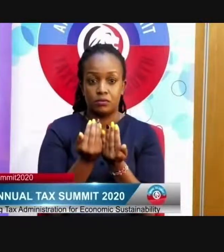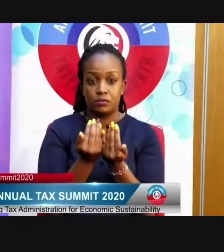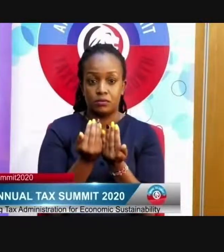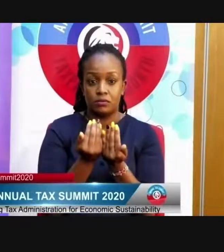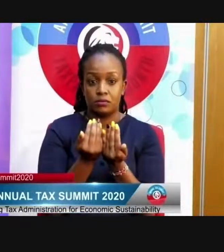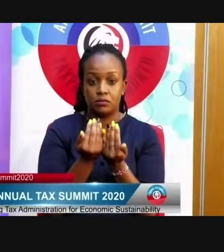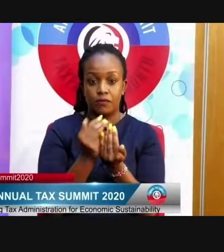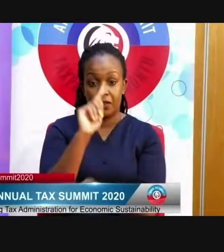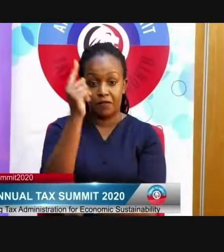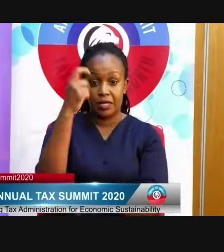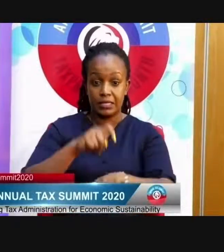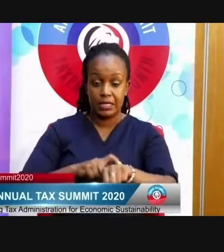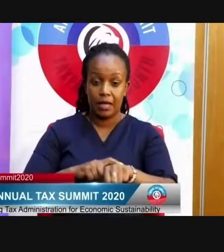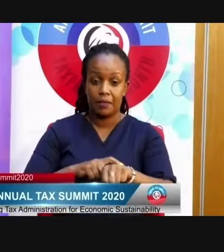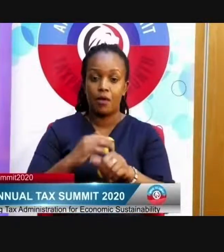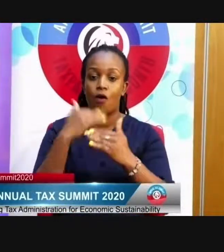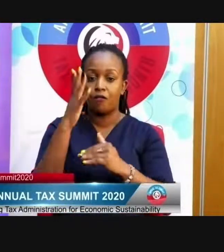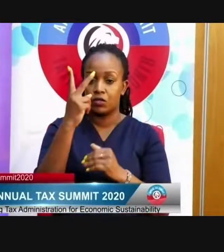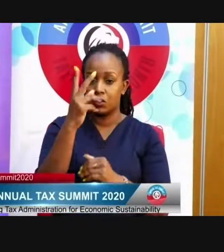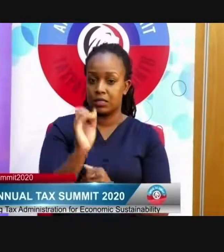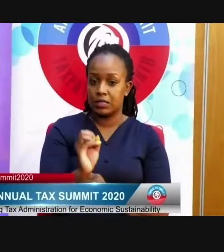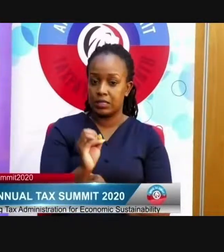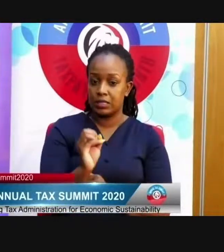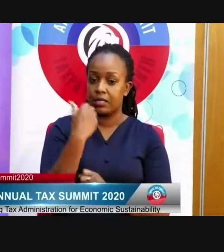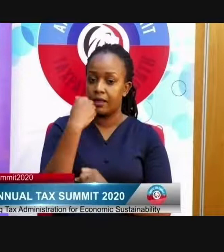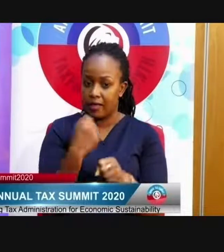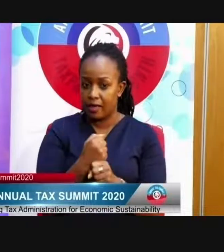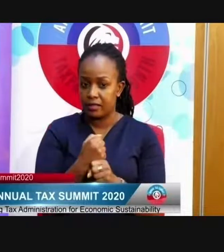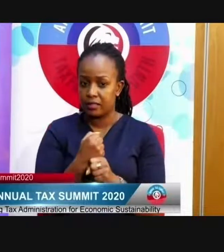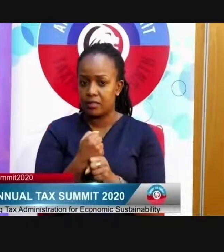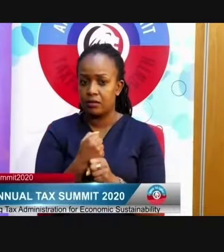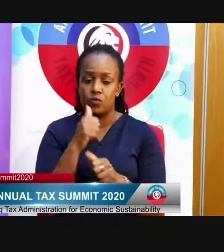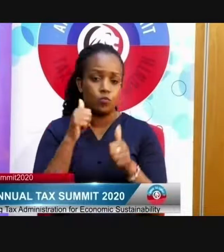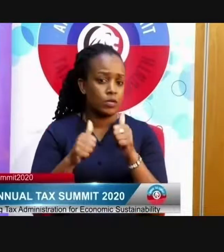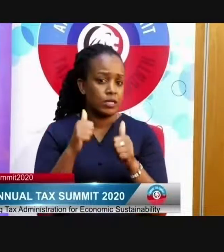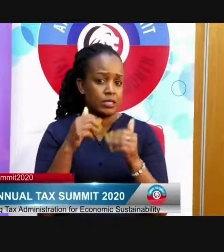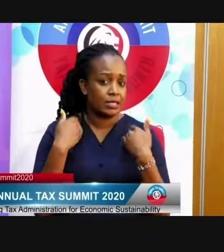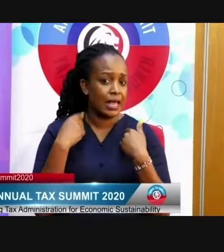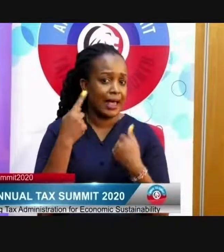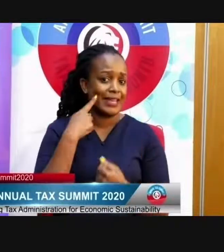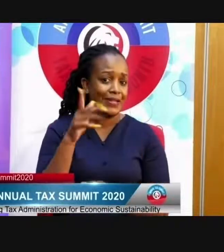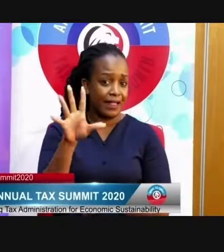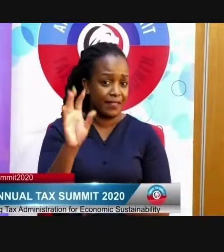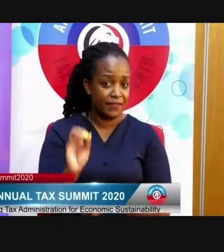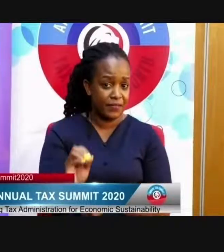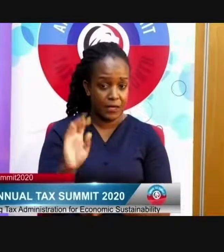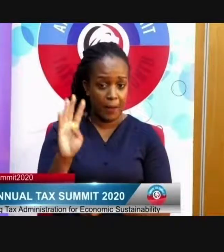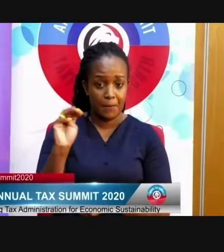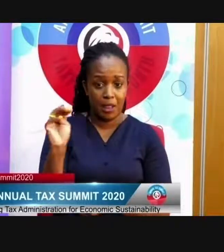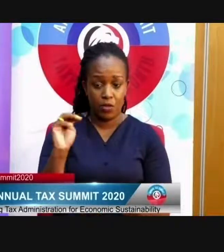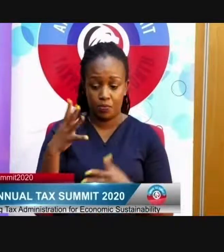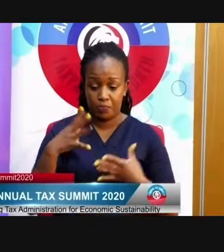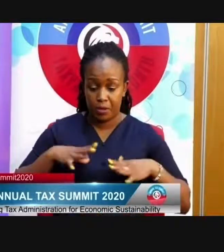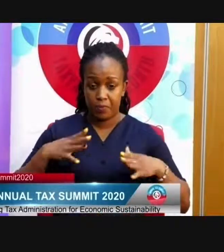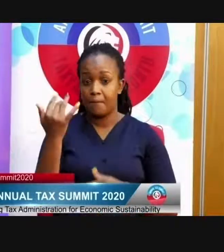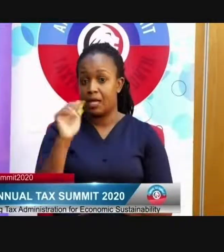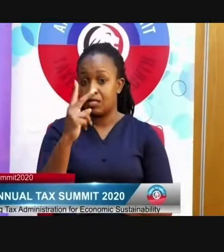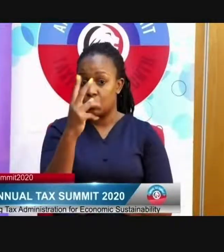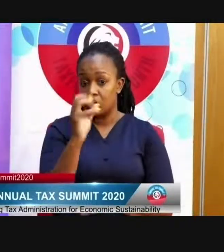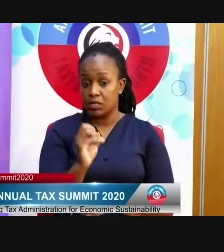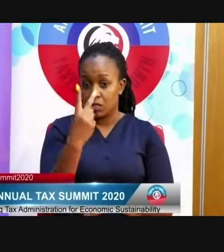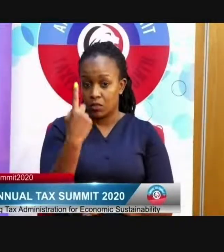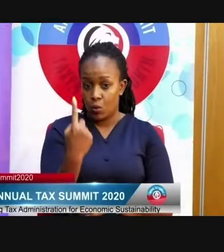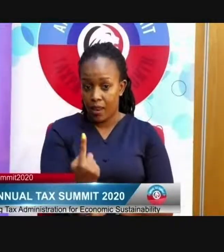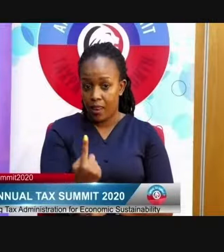years, adding up as many as 150 million people by 2021 to